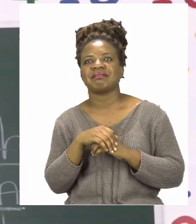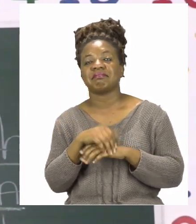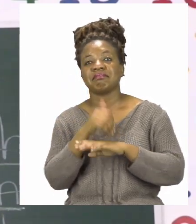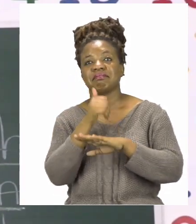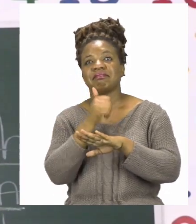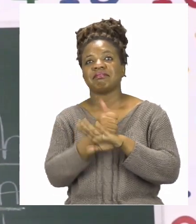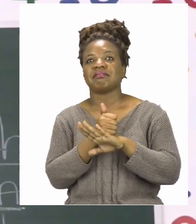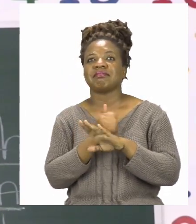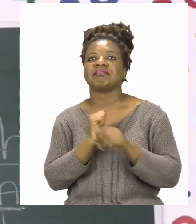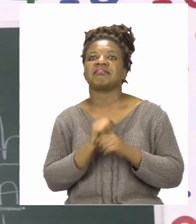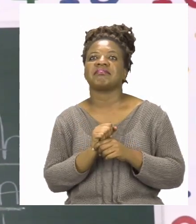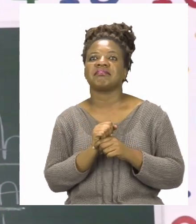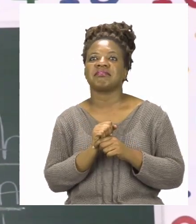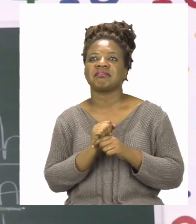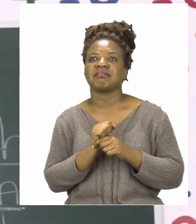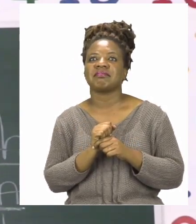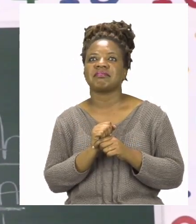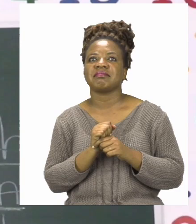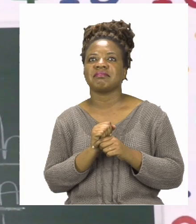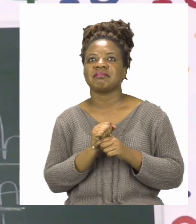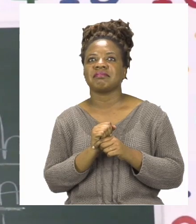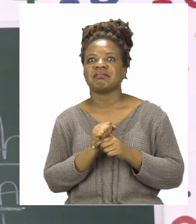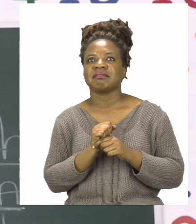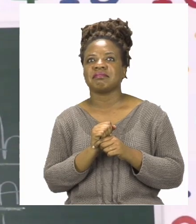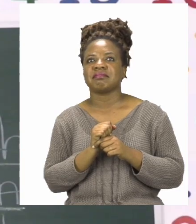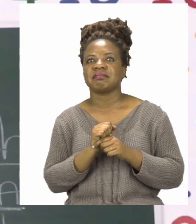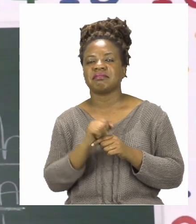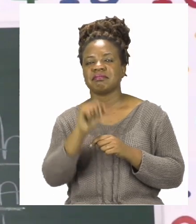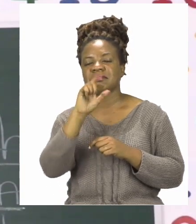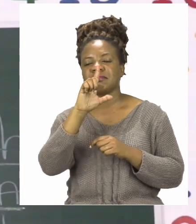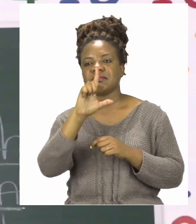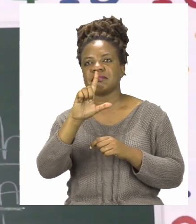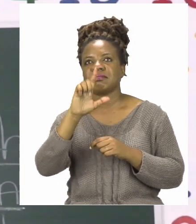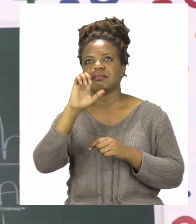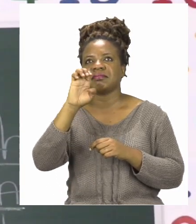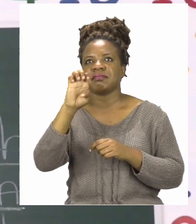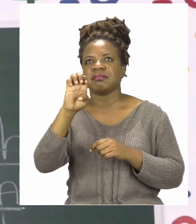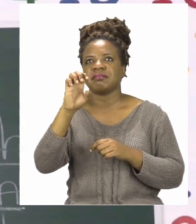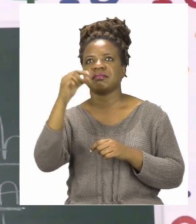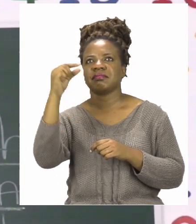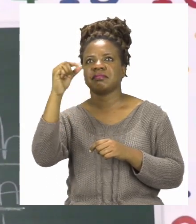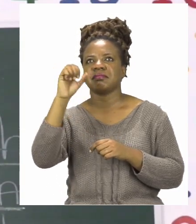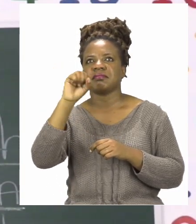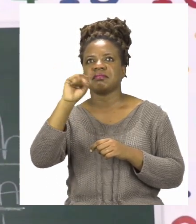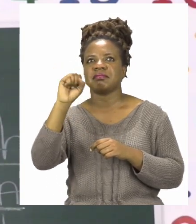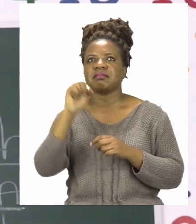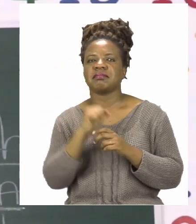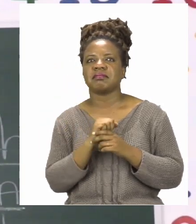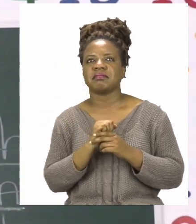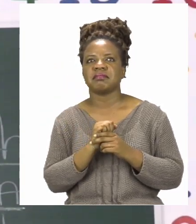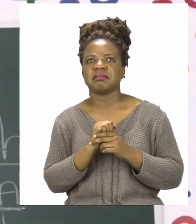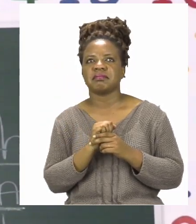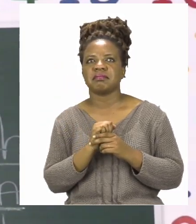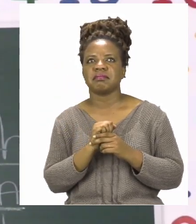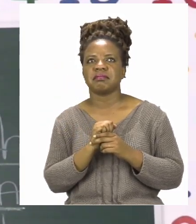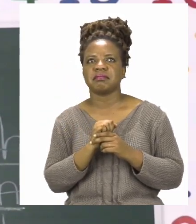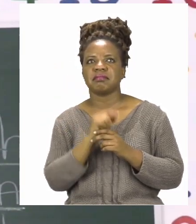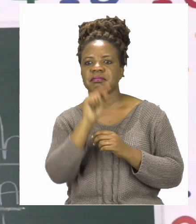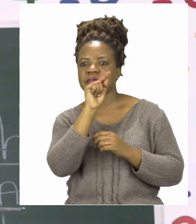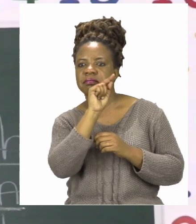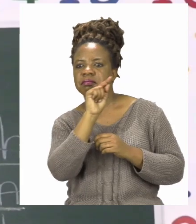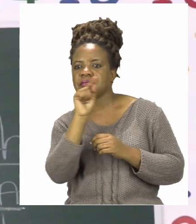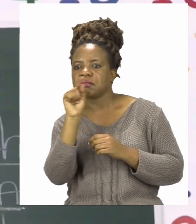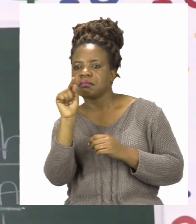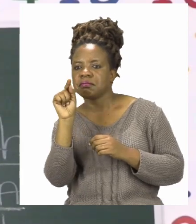an S. So this is correct, which means our word today is not going to be vertical